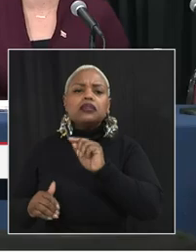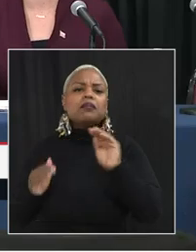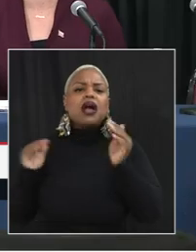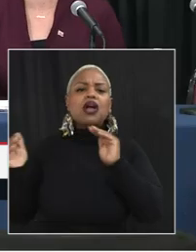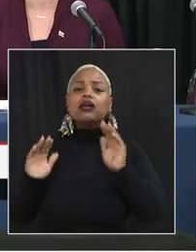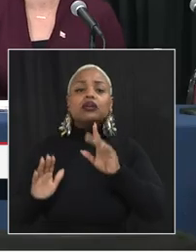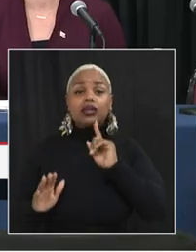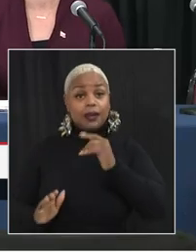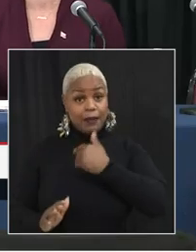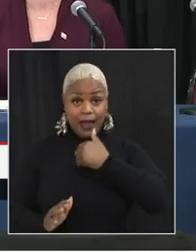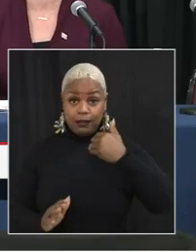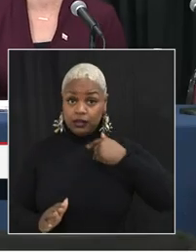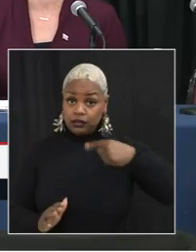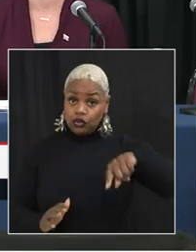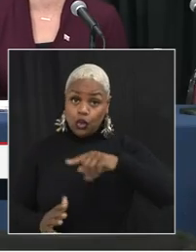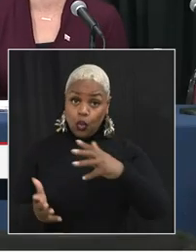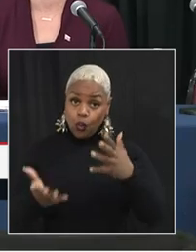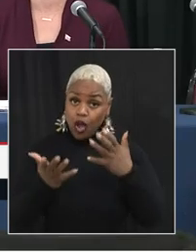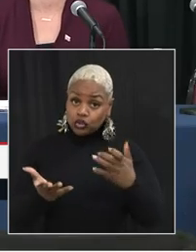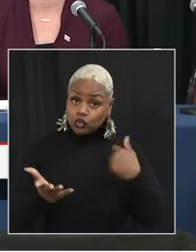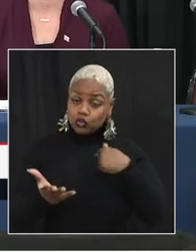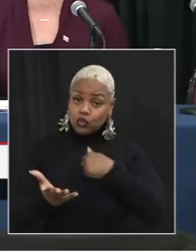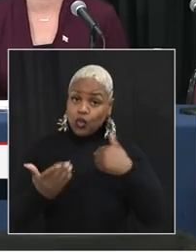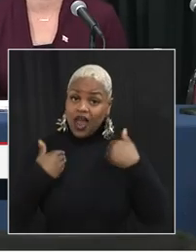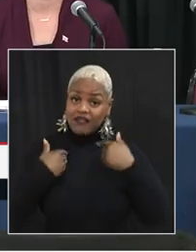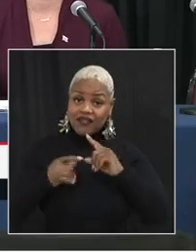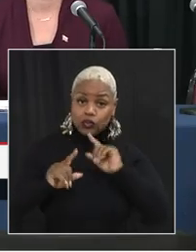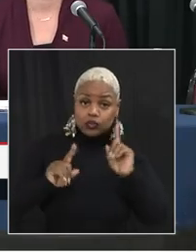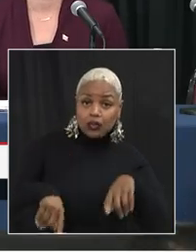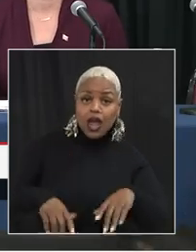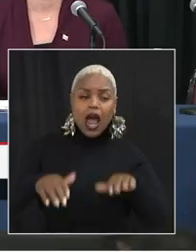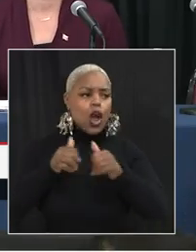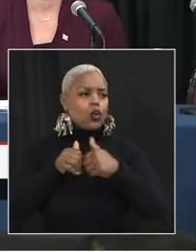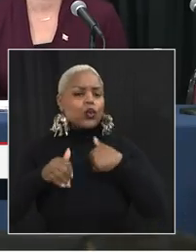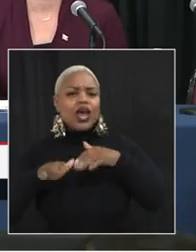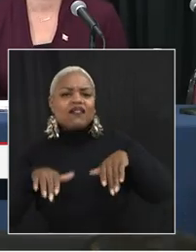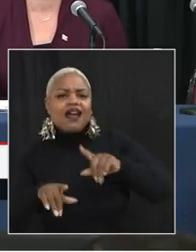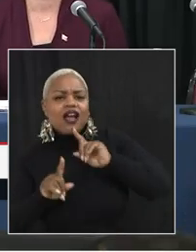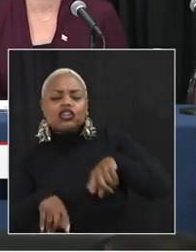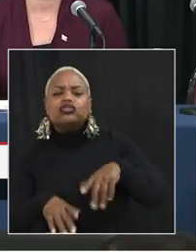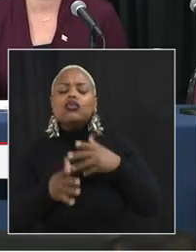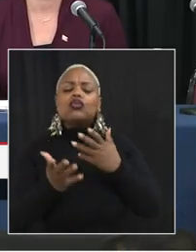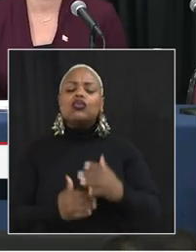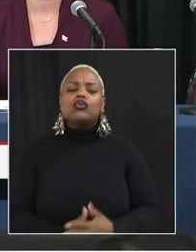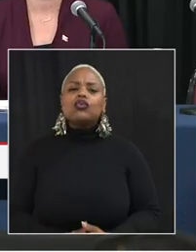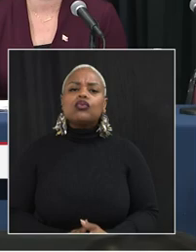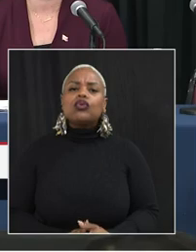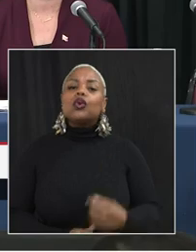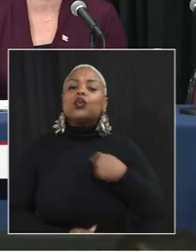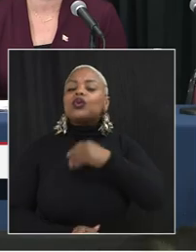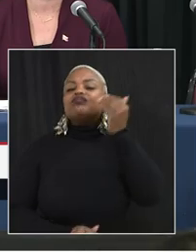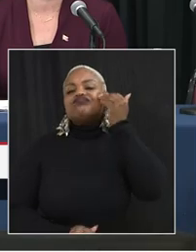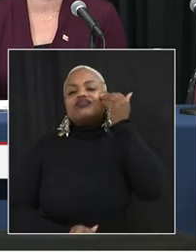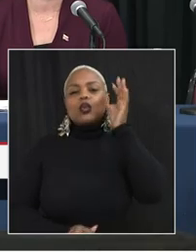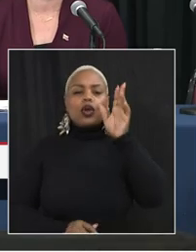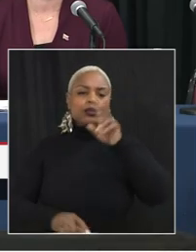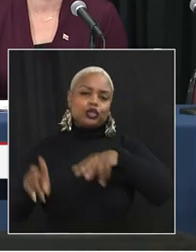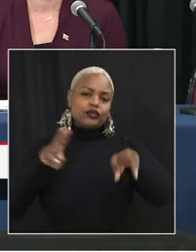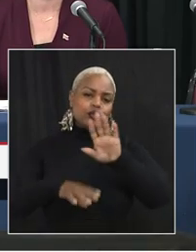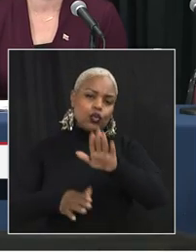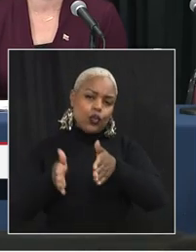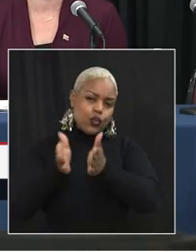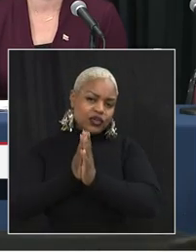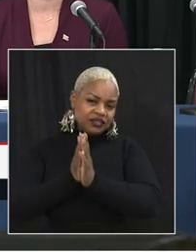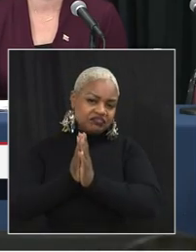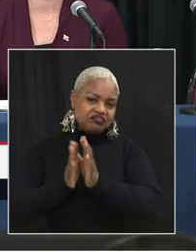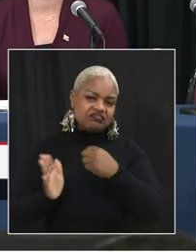ask for that we have been responsive to? And so that's how we will look at your request. And I'm going to ask